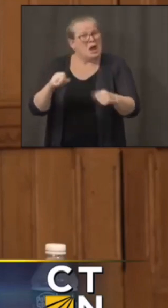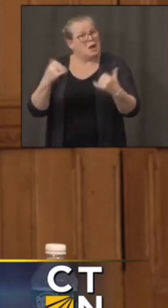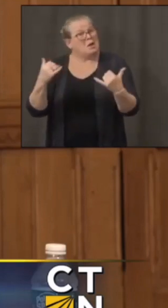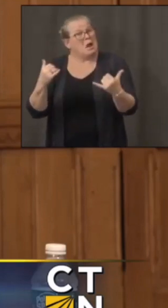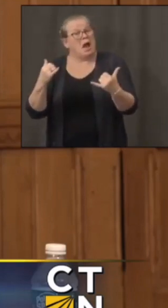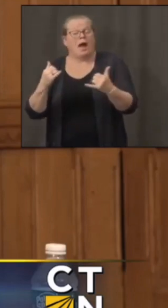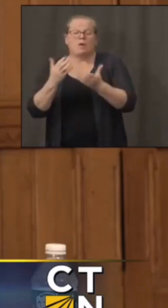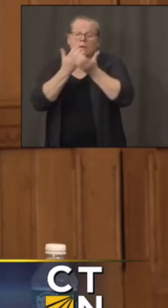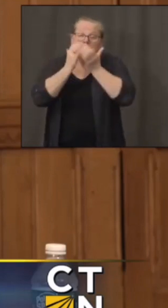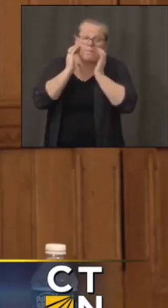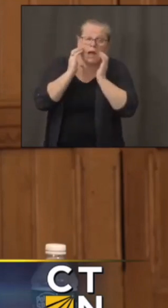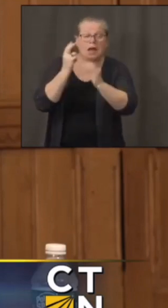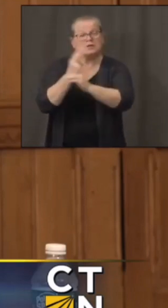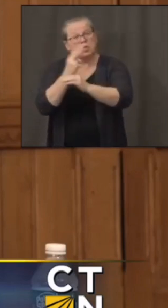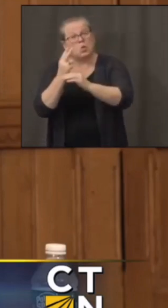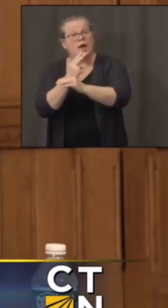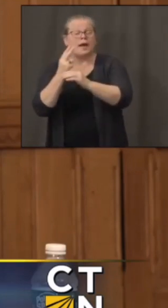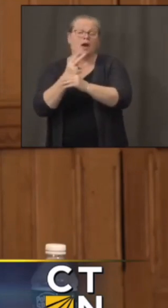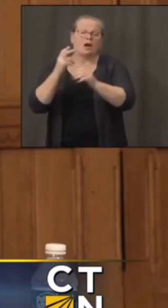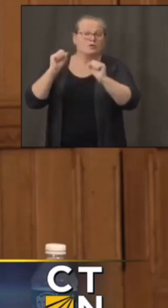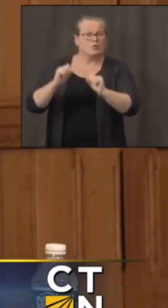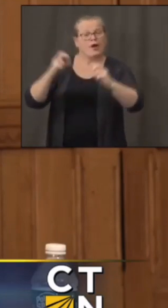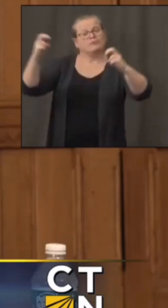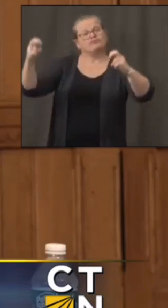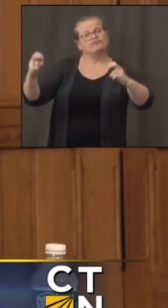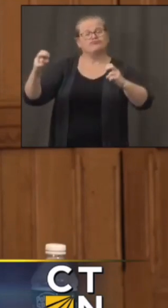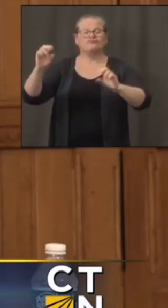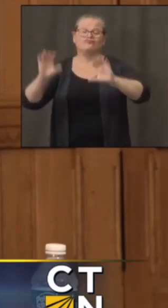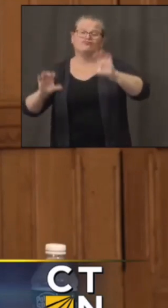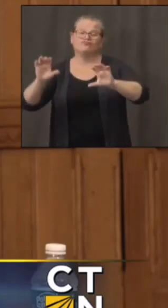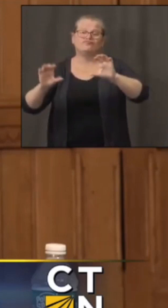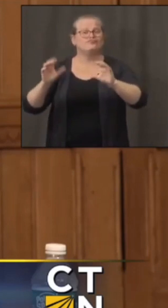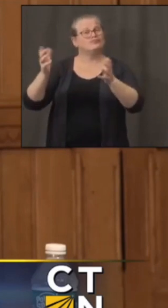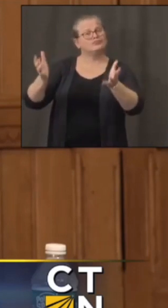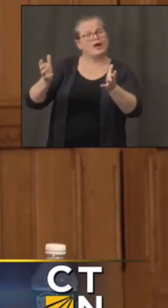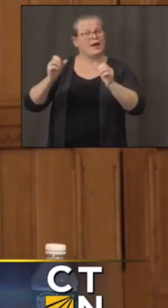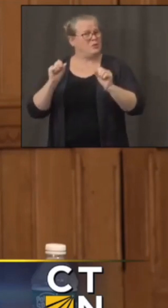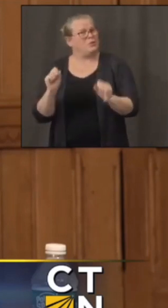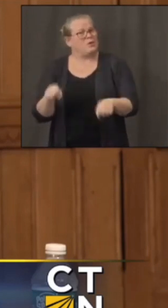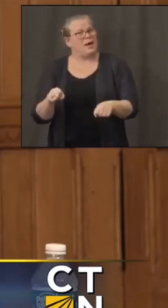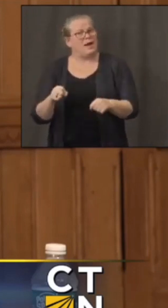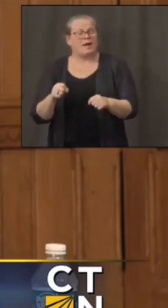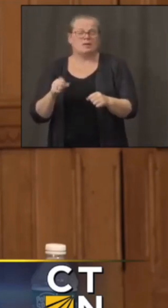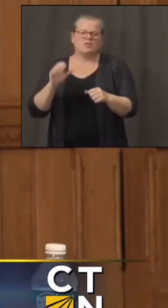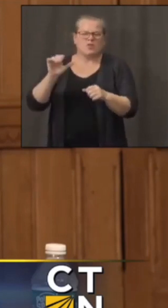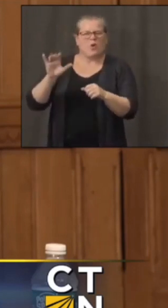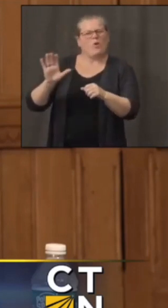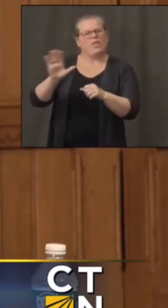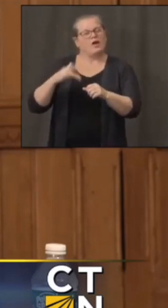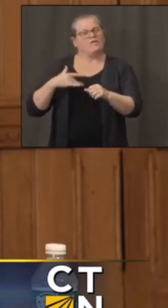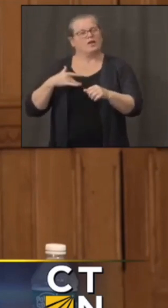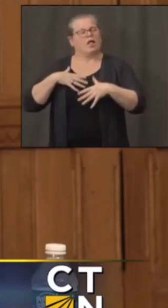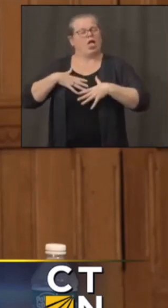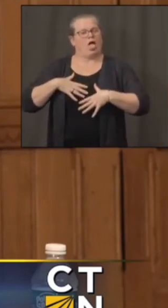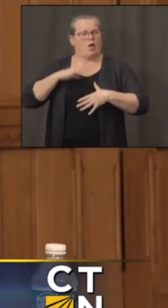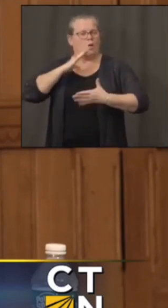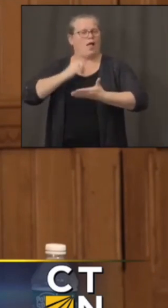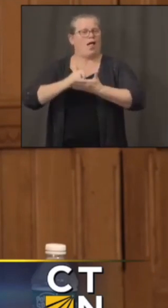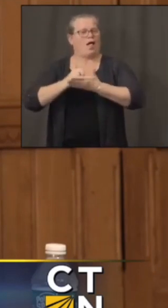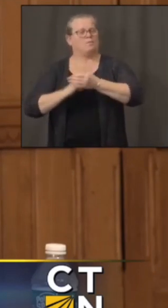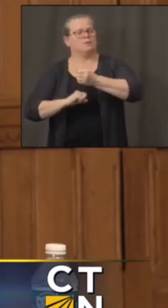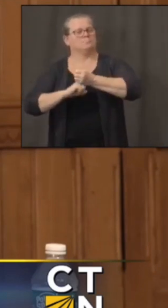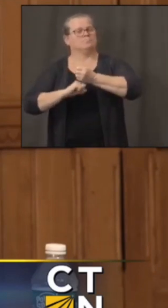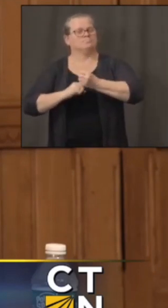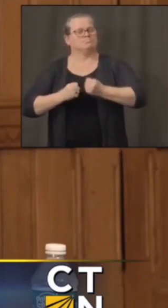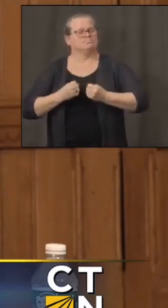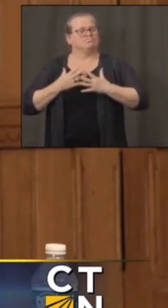help to reduce the feelings of stress and social isolation that people may be feeling. So I'll stop there, and we'll be happy to take